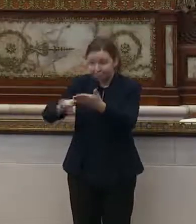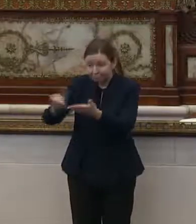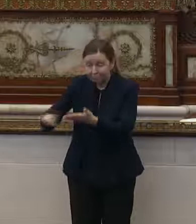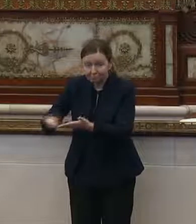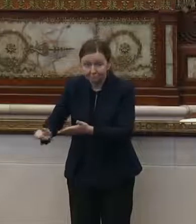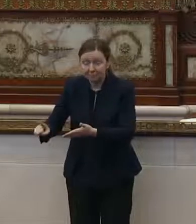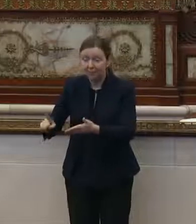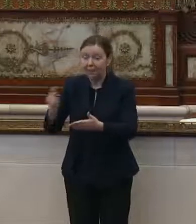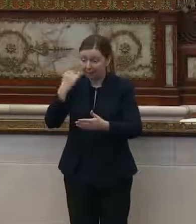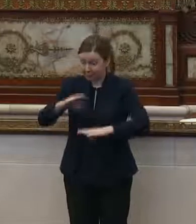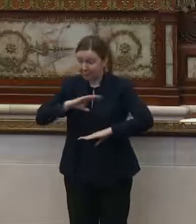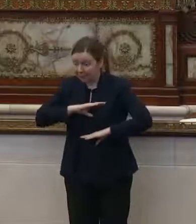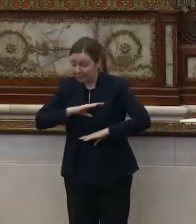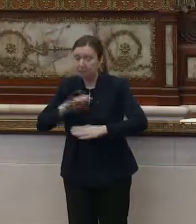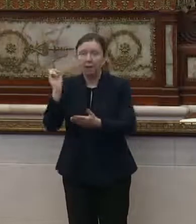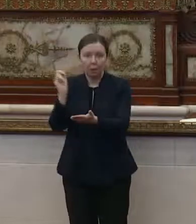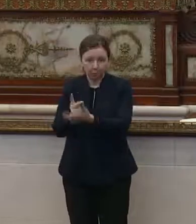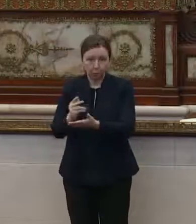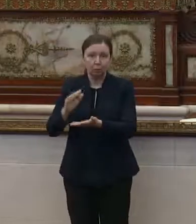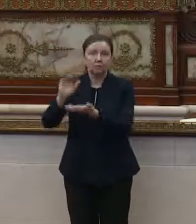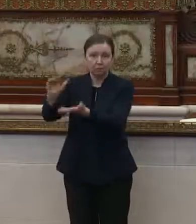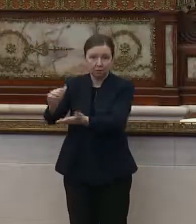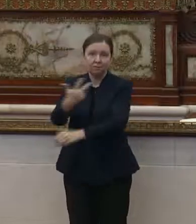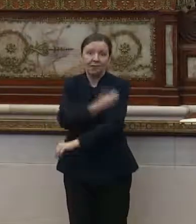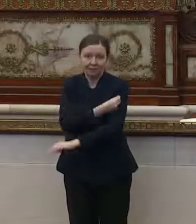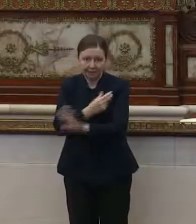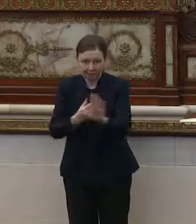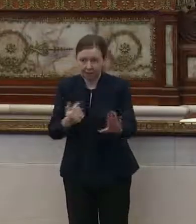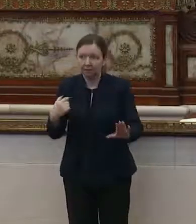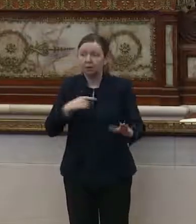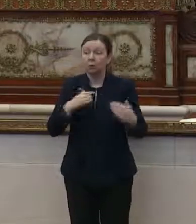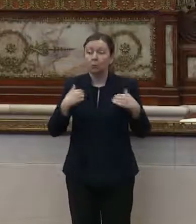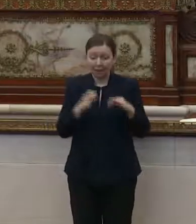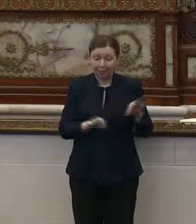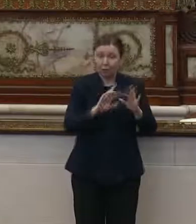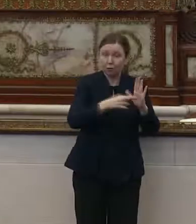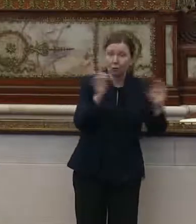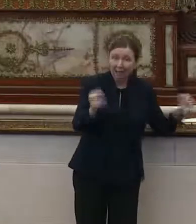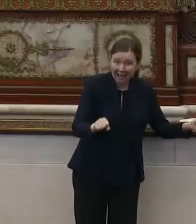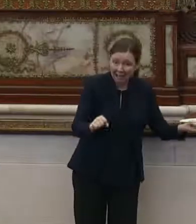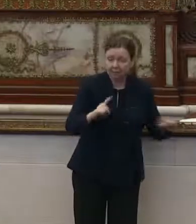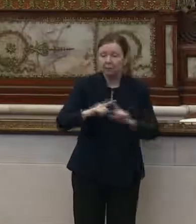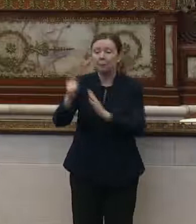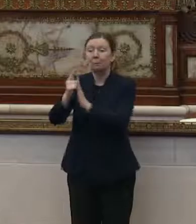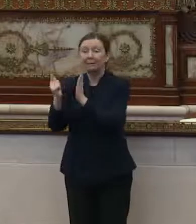if they can meet that, then they are approved to receive vaccine. So we have a key role in this, but the legal